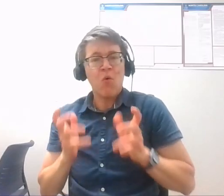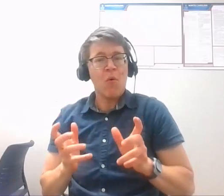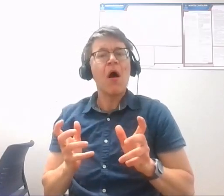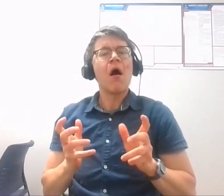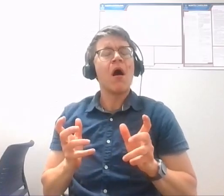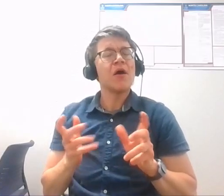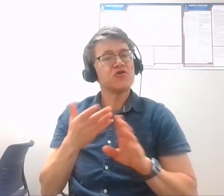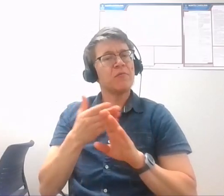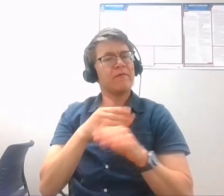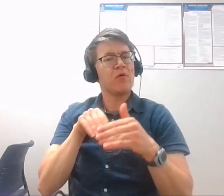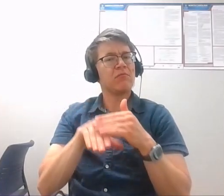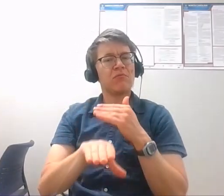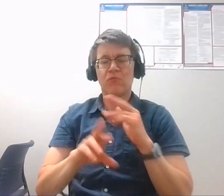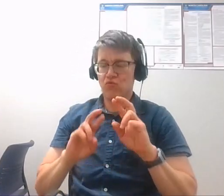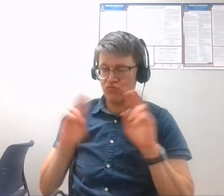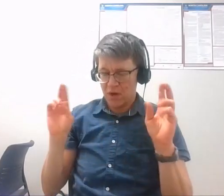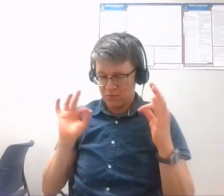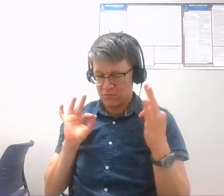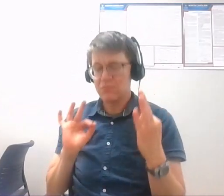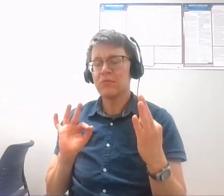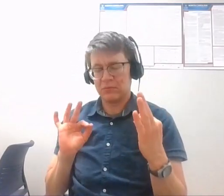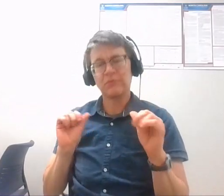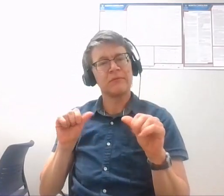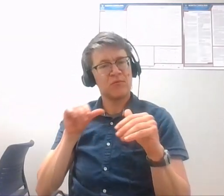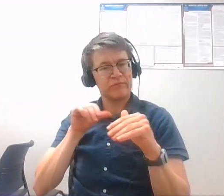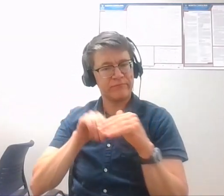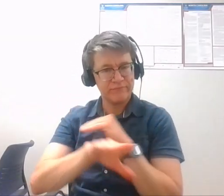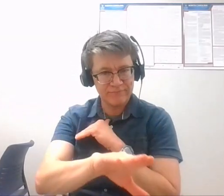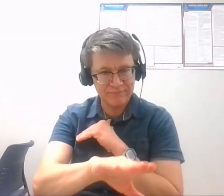ready to provide care to your patient.